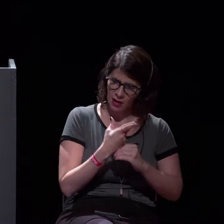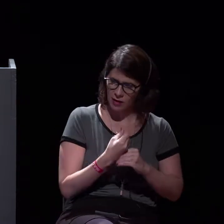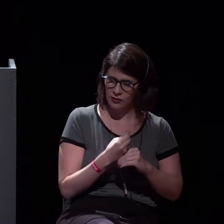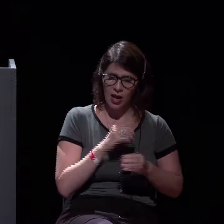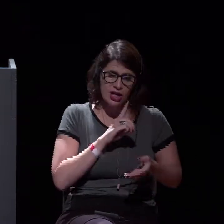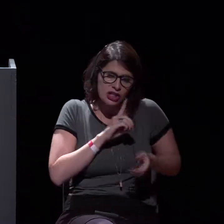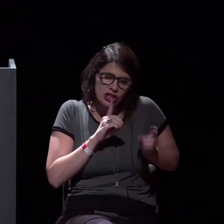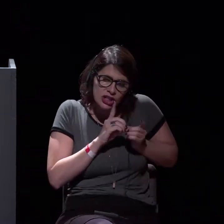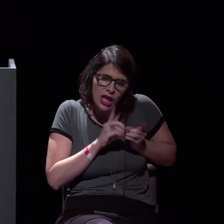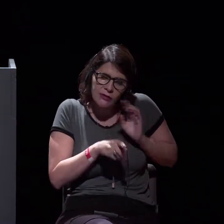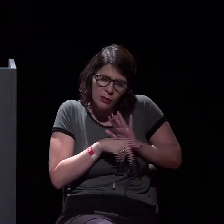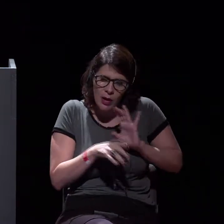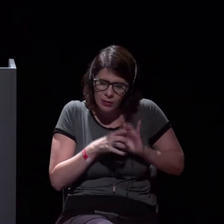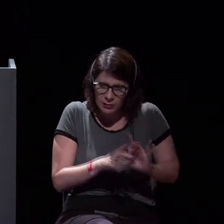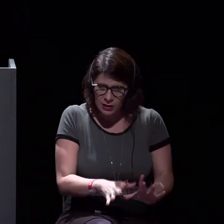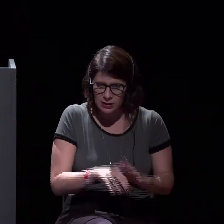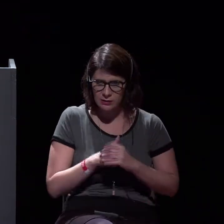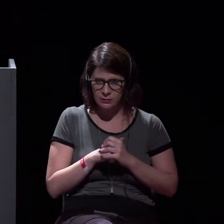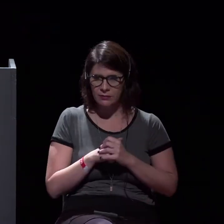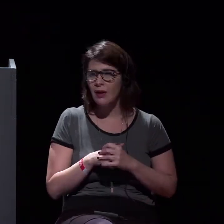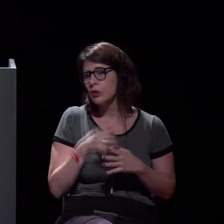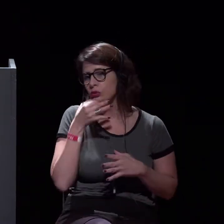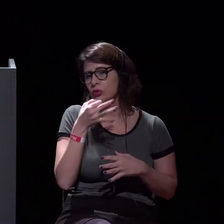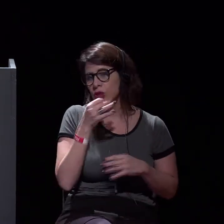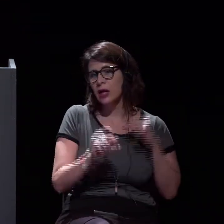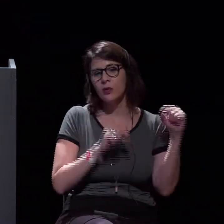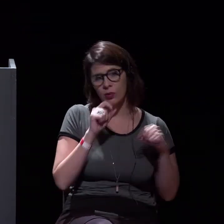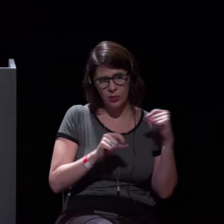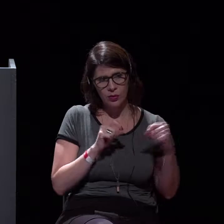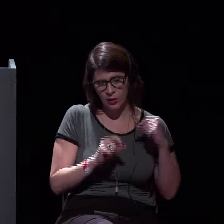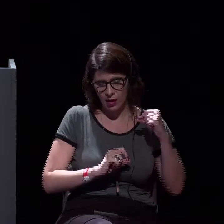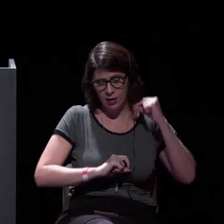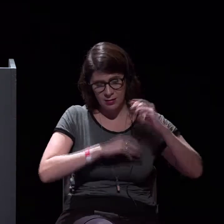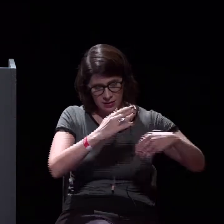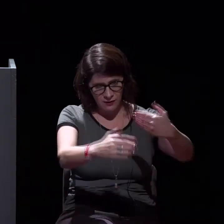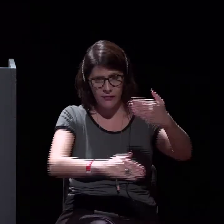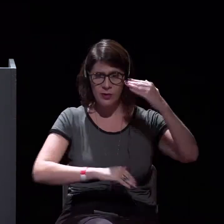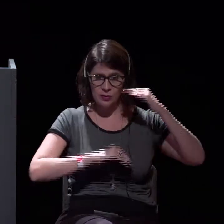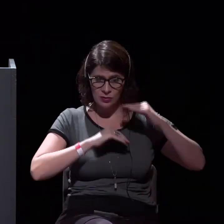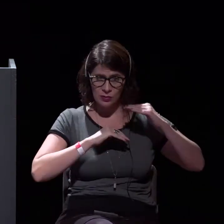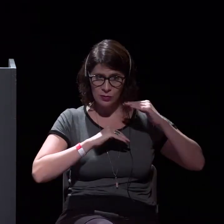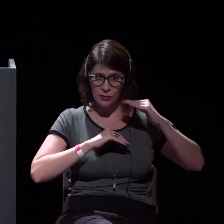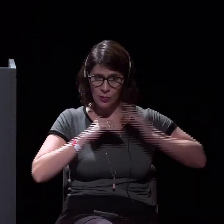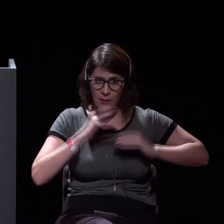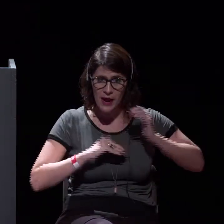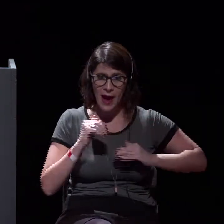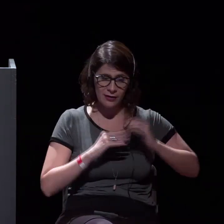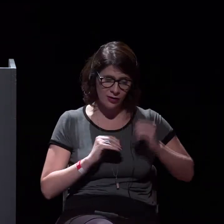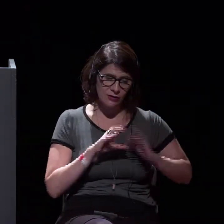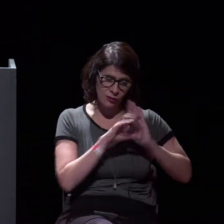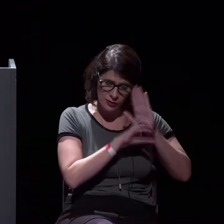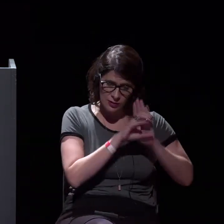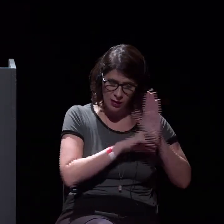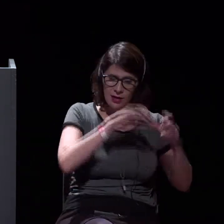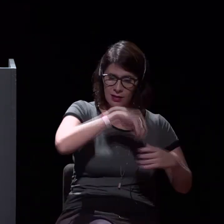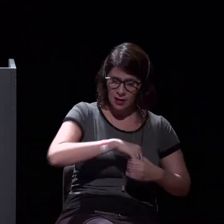suggest, it positions the development of conceptualist practices in Latin America within the coordinates of didactics